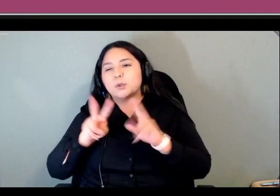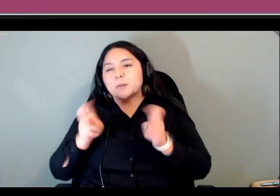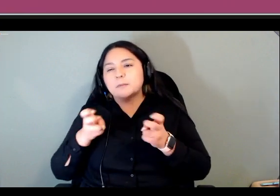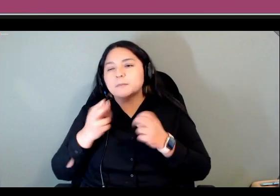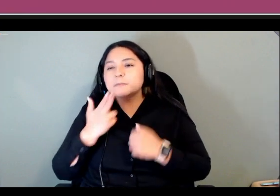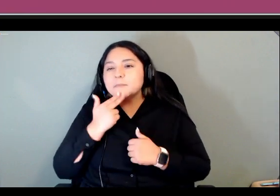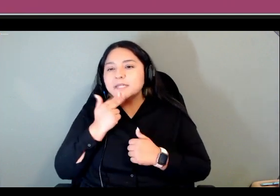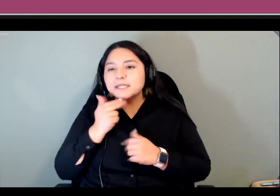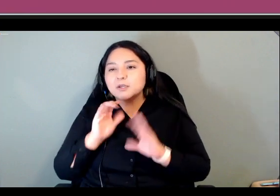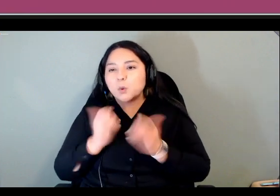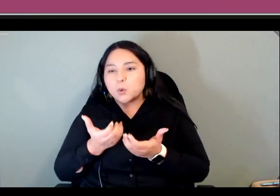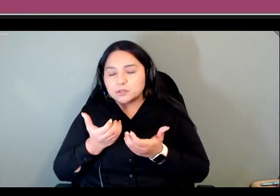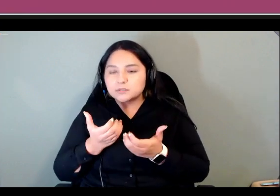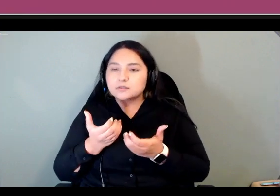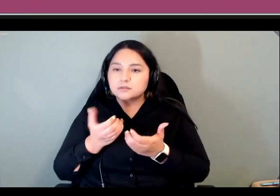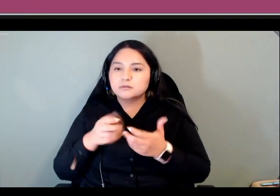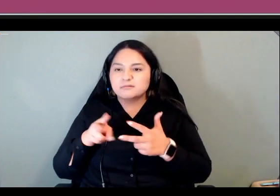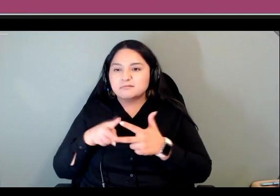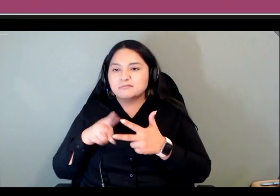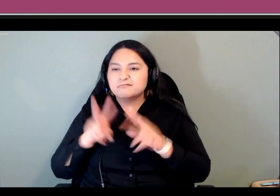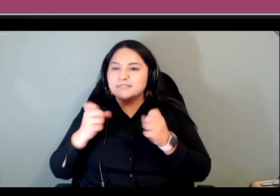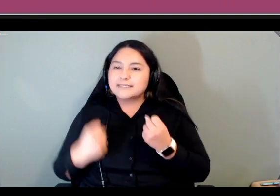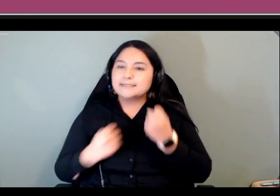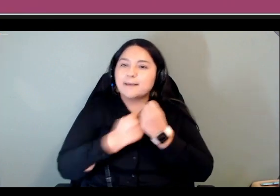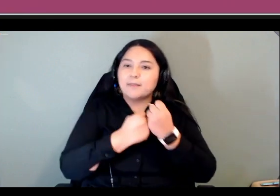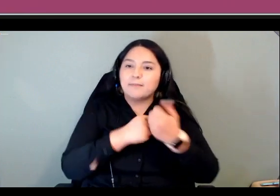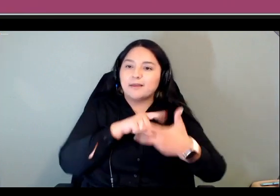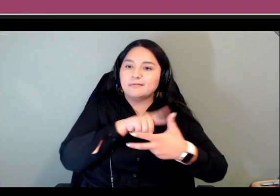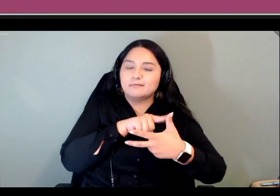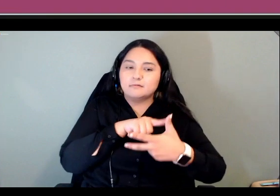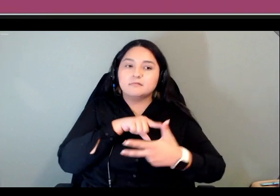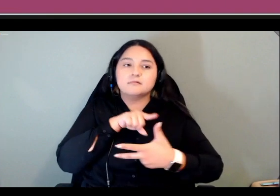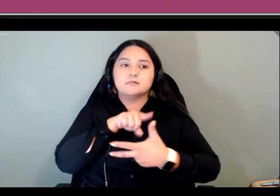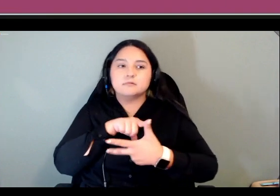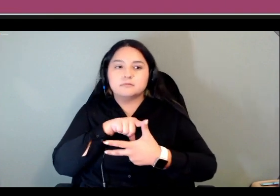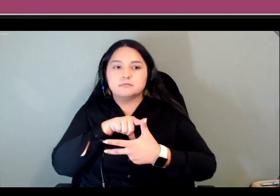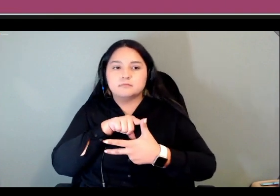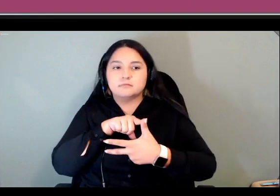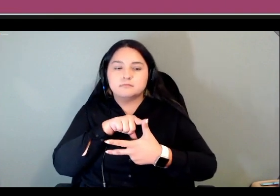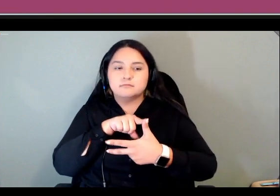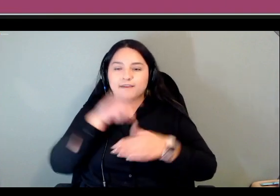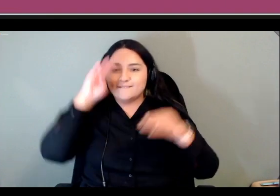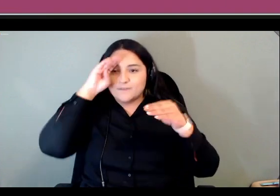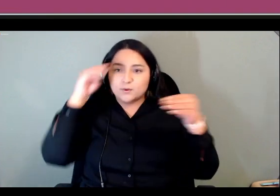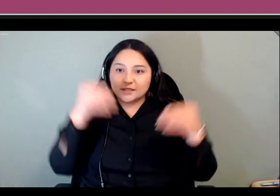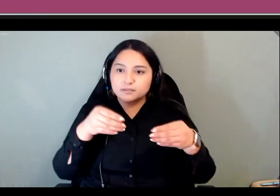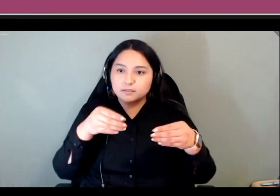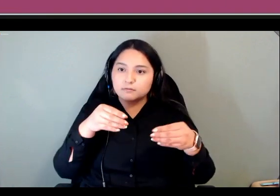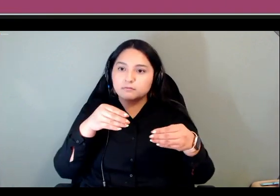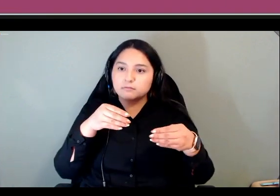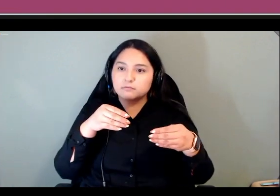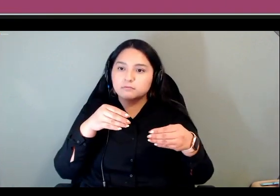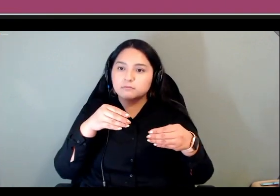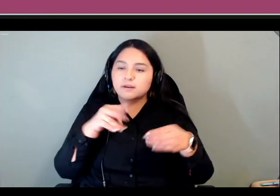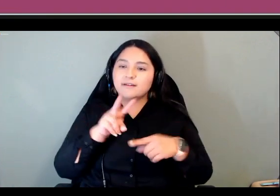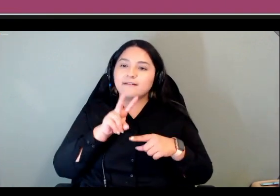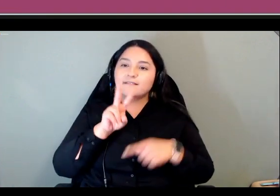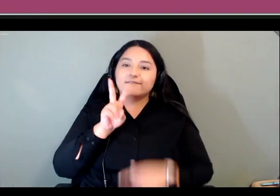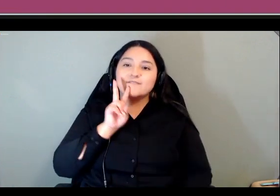as supplements. So the second one focused on verbs, and the third one focused on vocabulary.